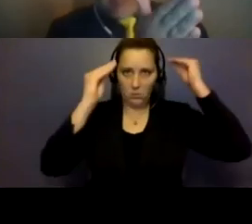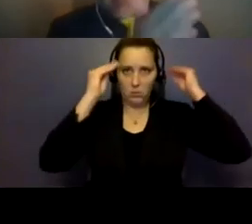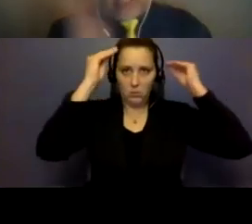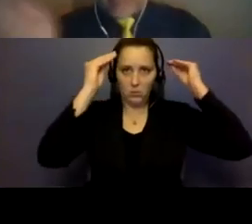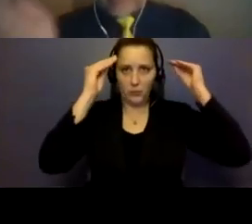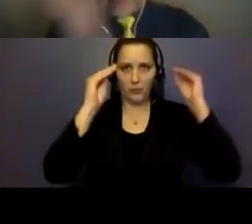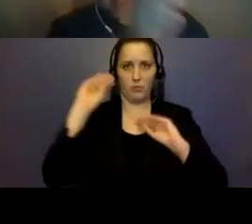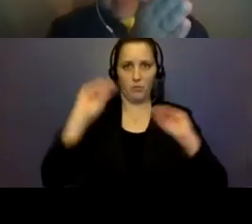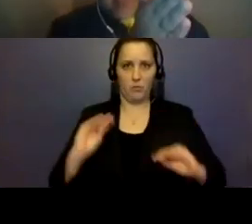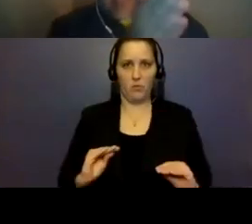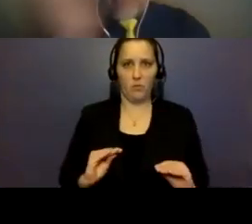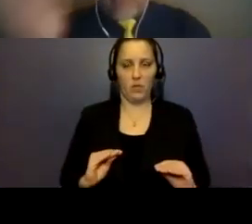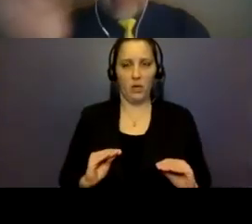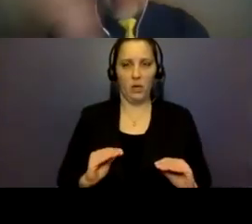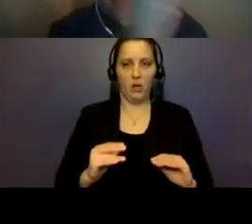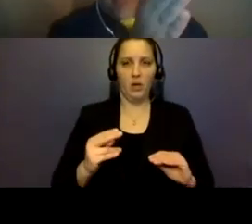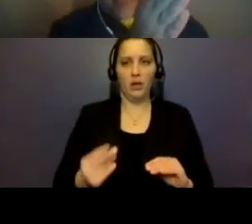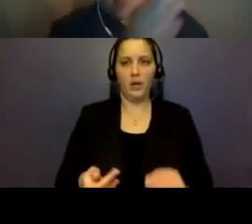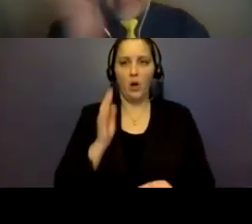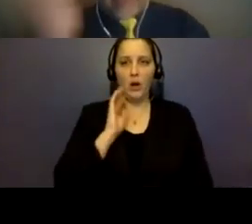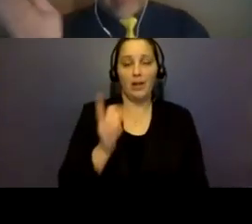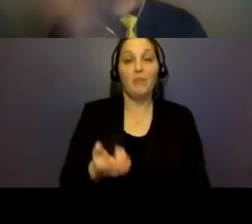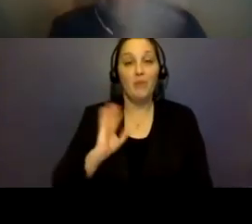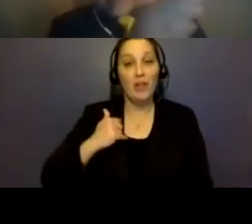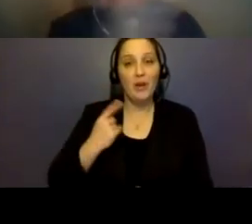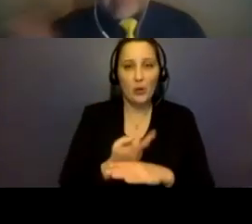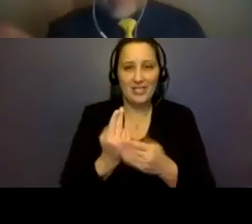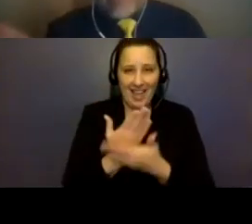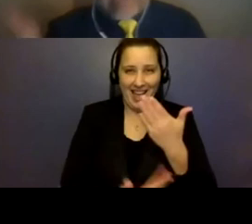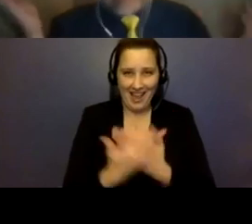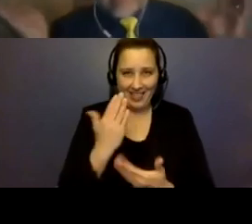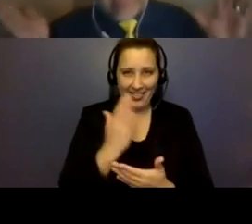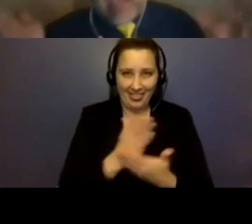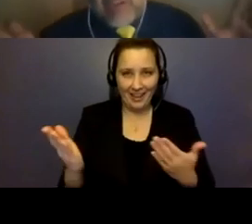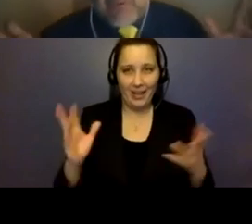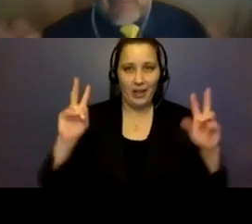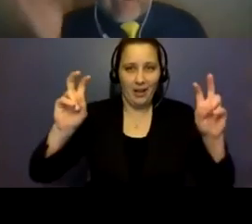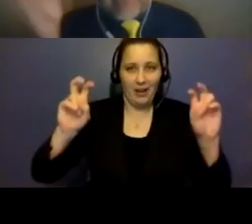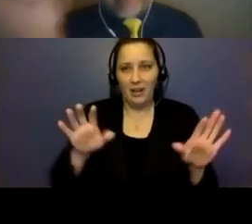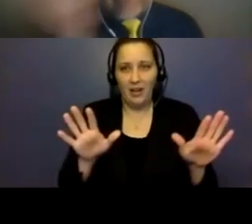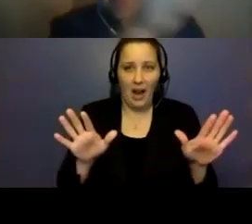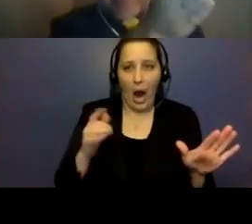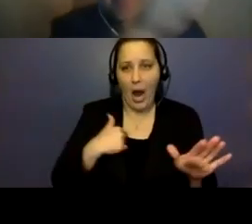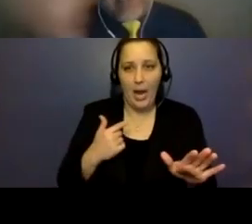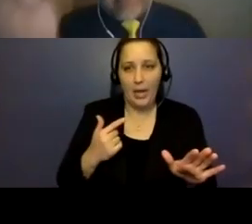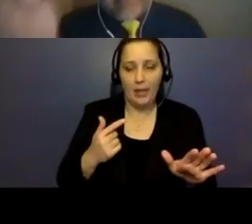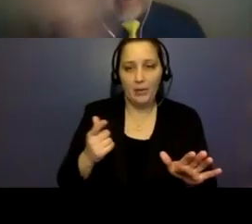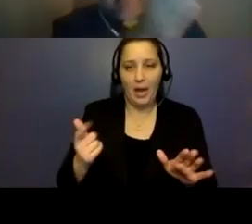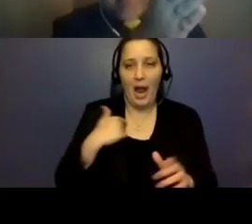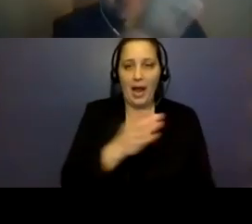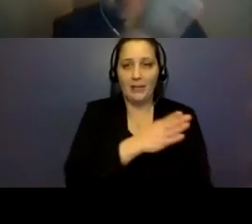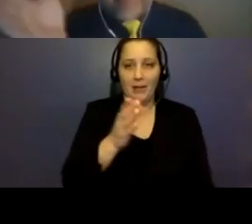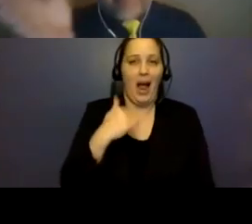packing the Connex, using that hand movement that we do, because that was at that time I had a little bit of rank, so that was me packing the